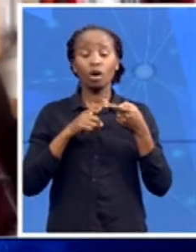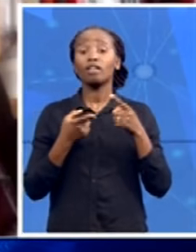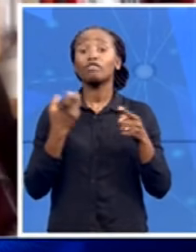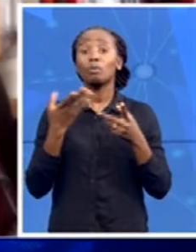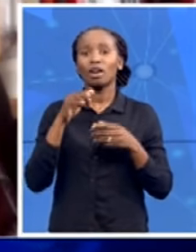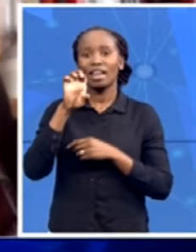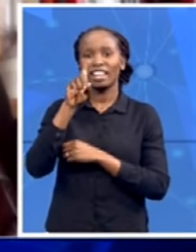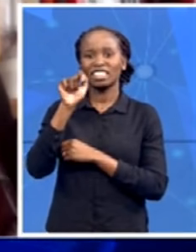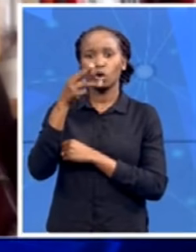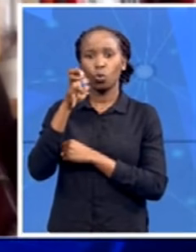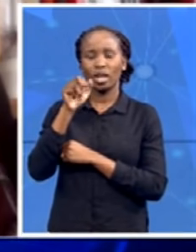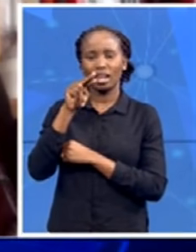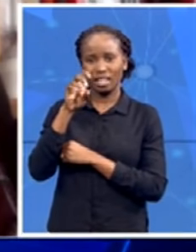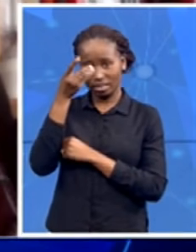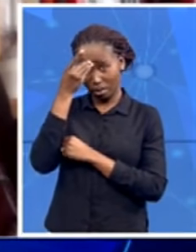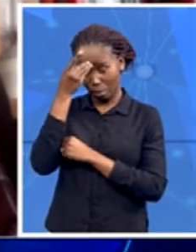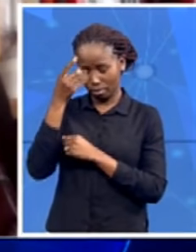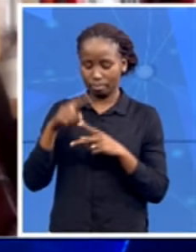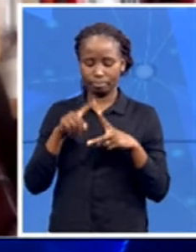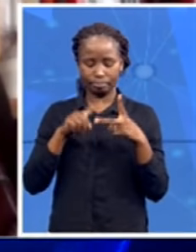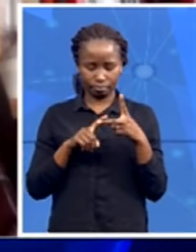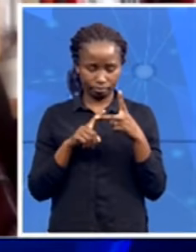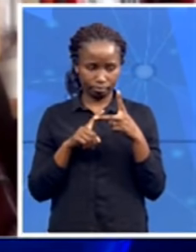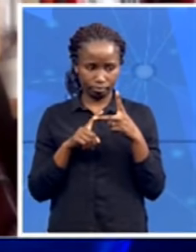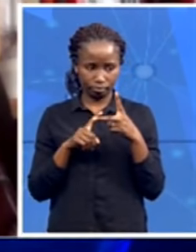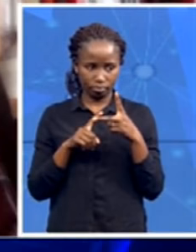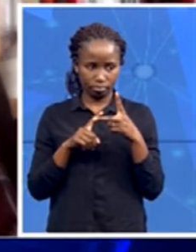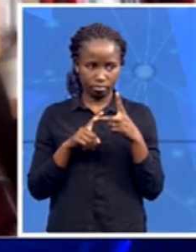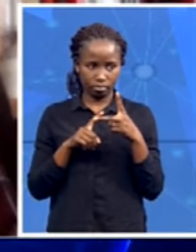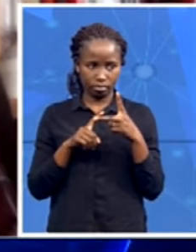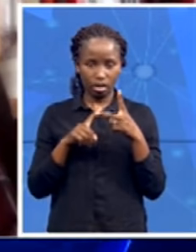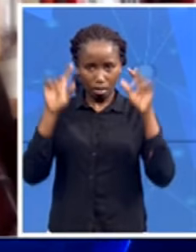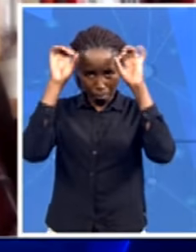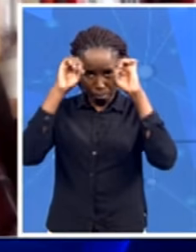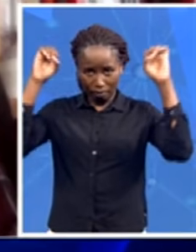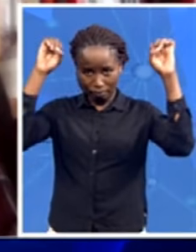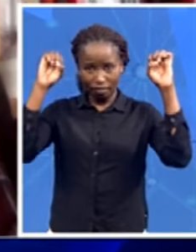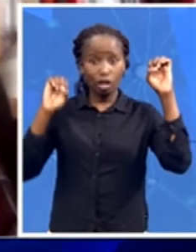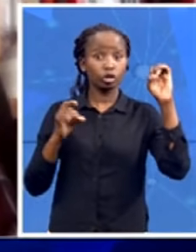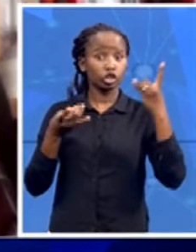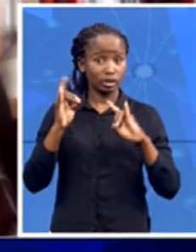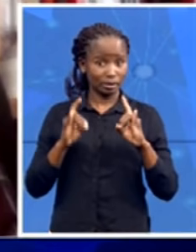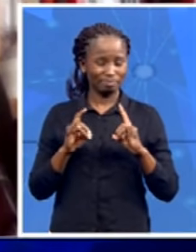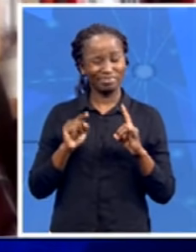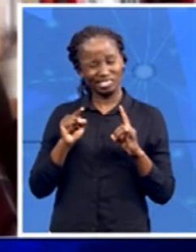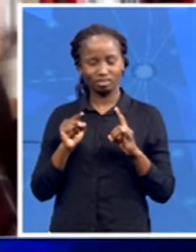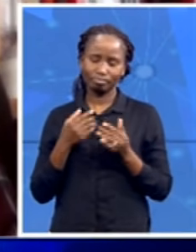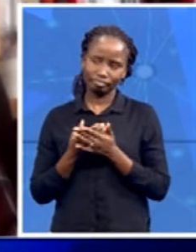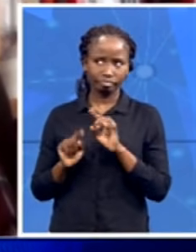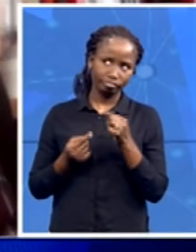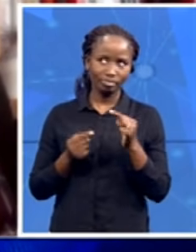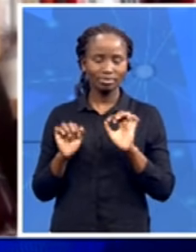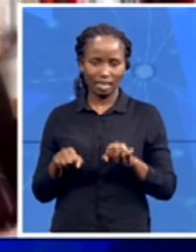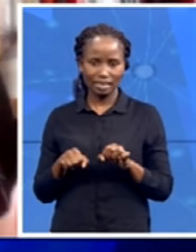the one in Buffalo City, though even that one is debatable, and then maybe the other one